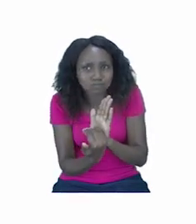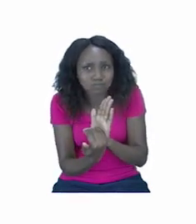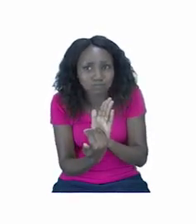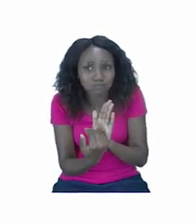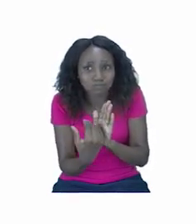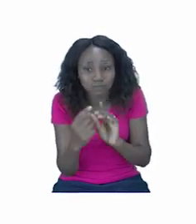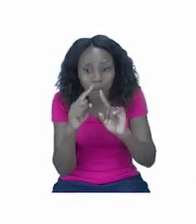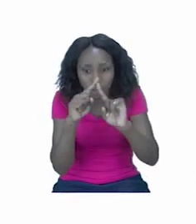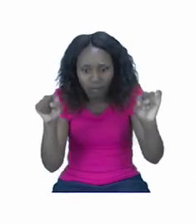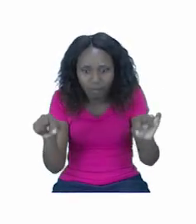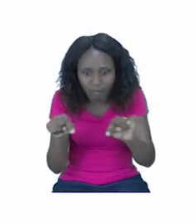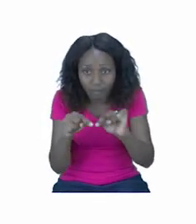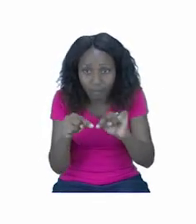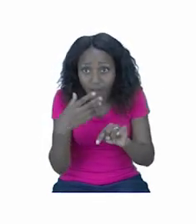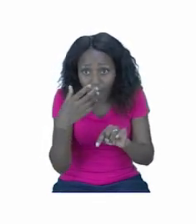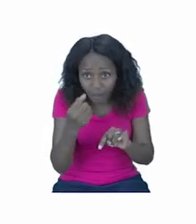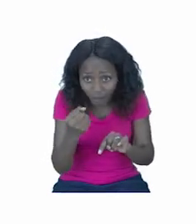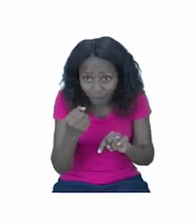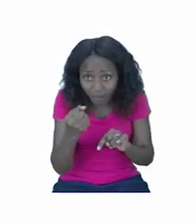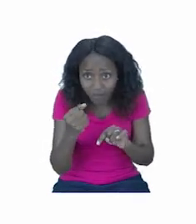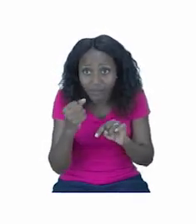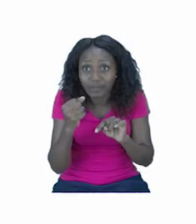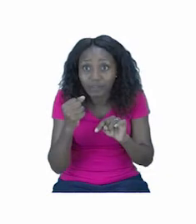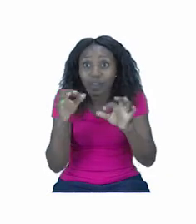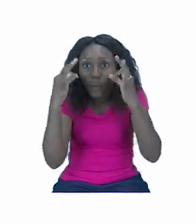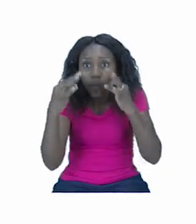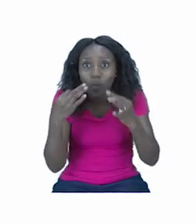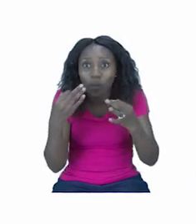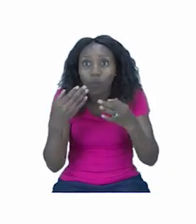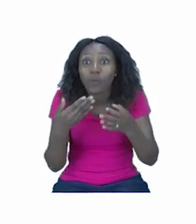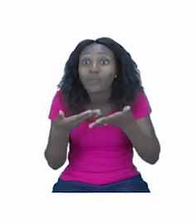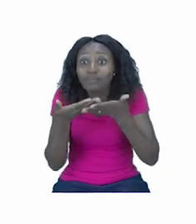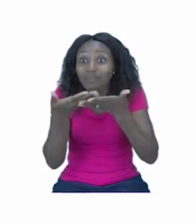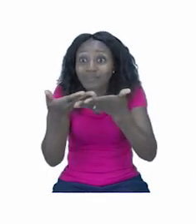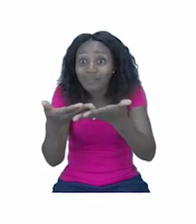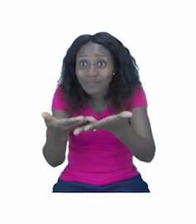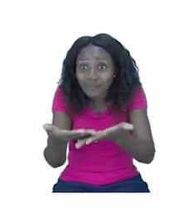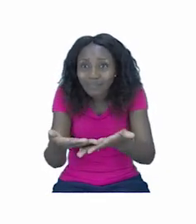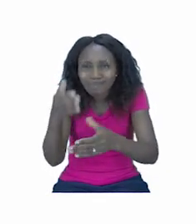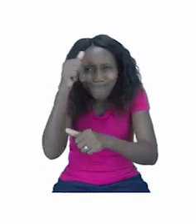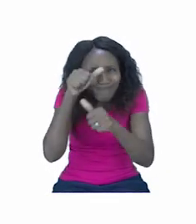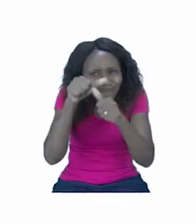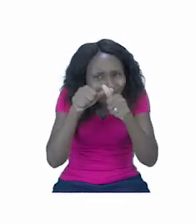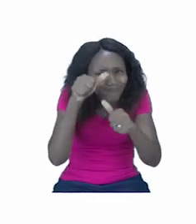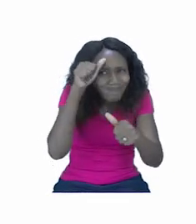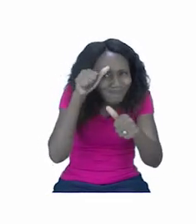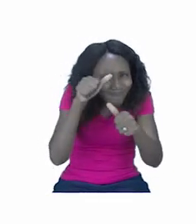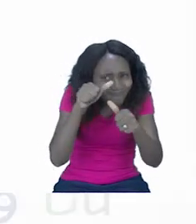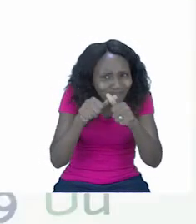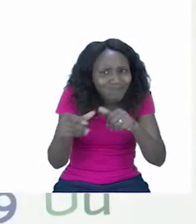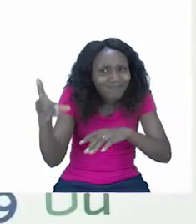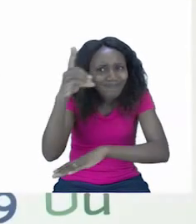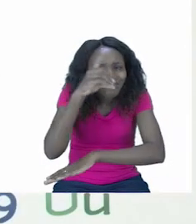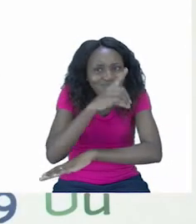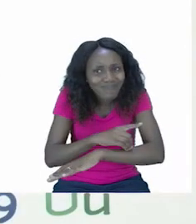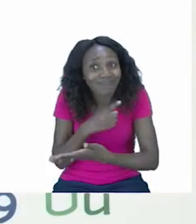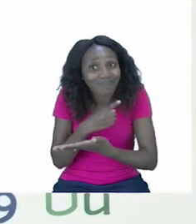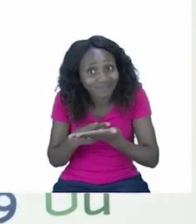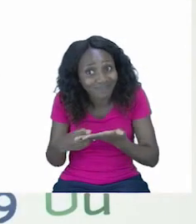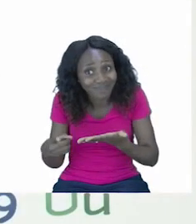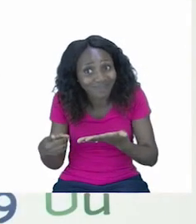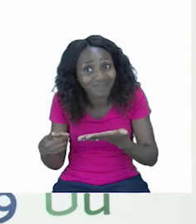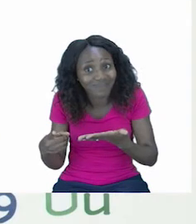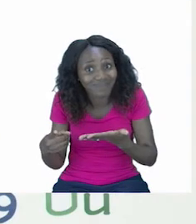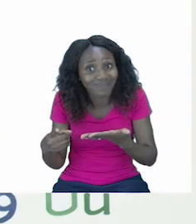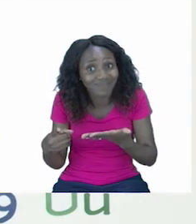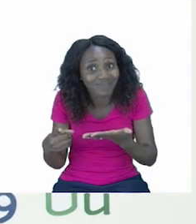flashcards as well as a song to help us with the days of the week. So